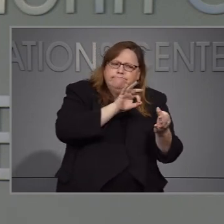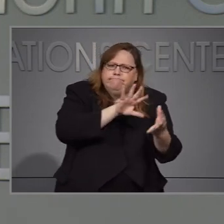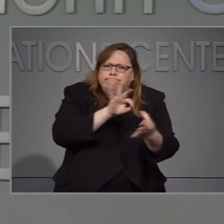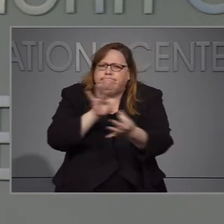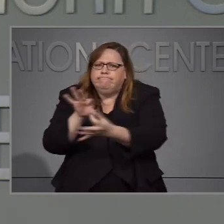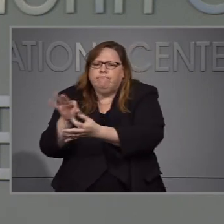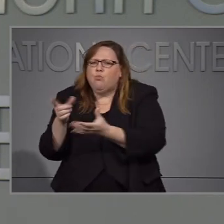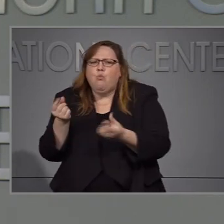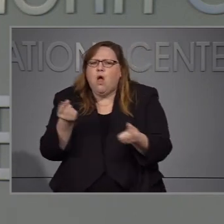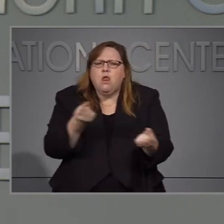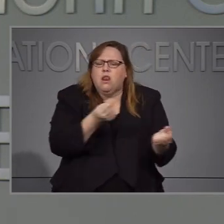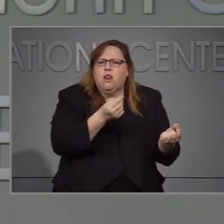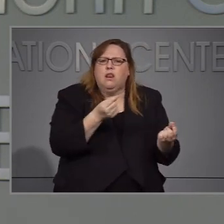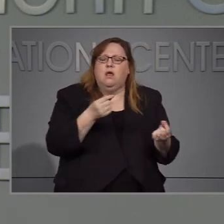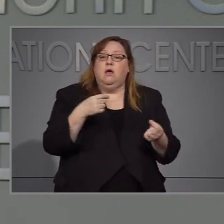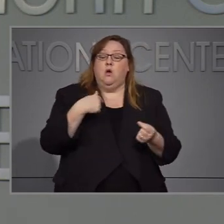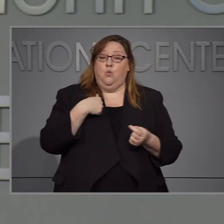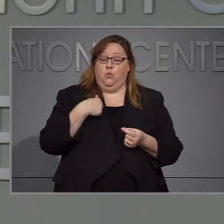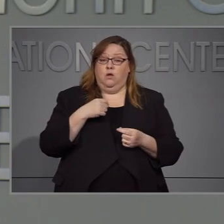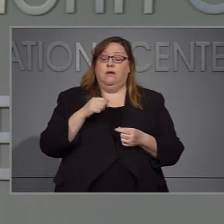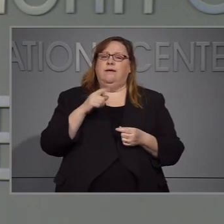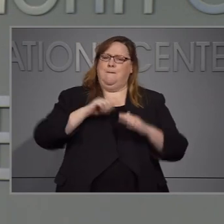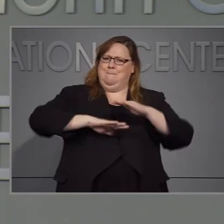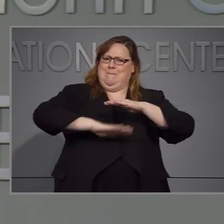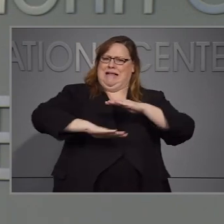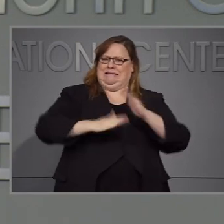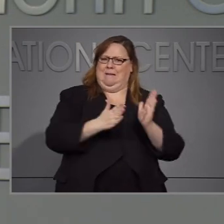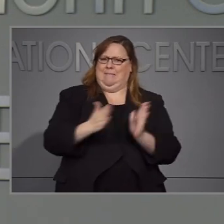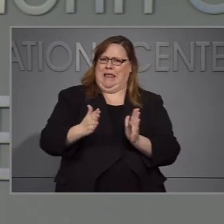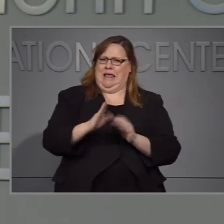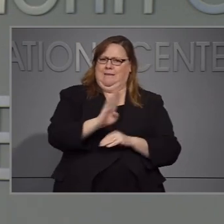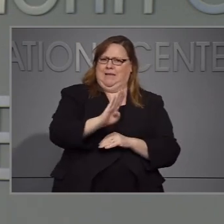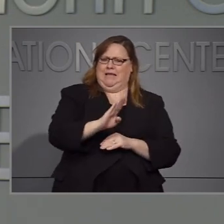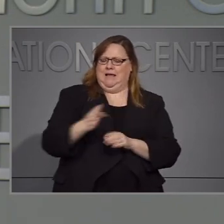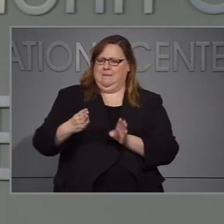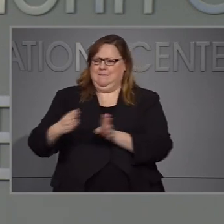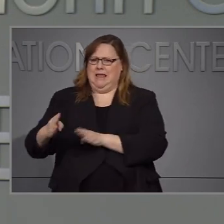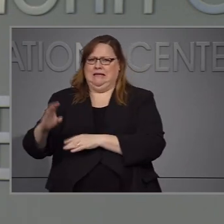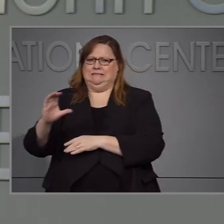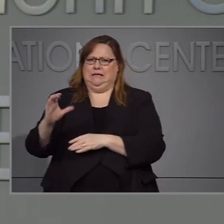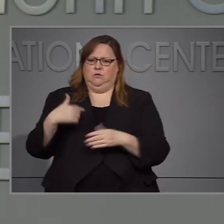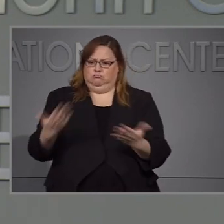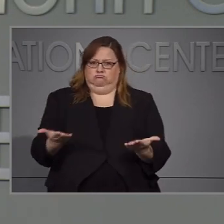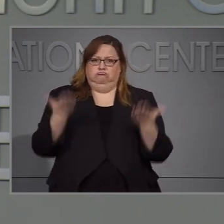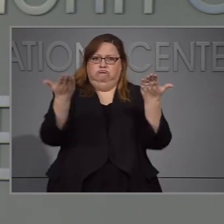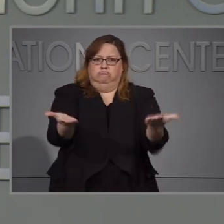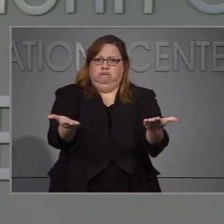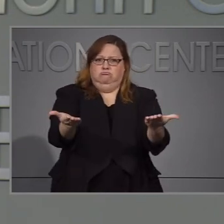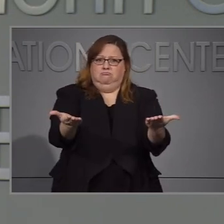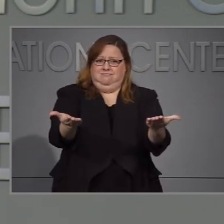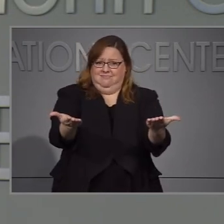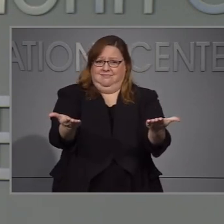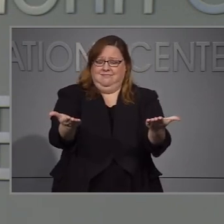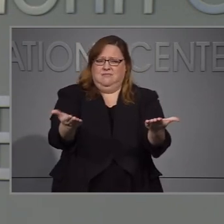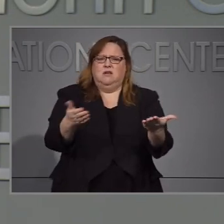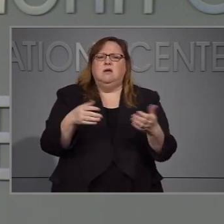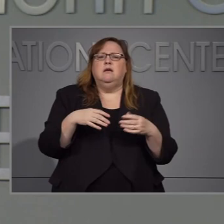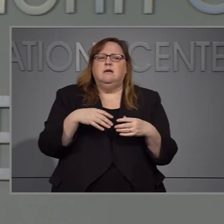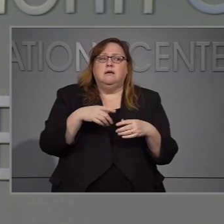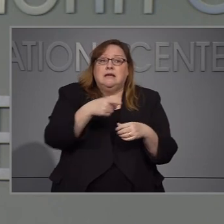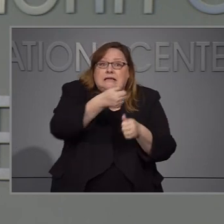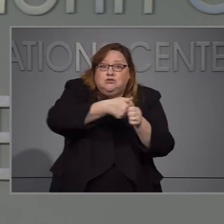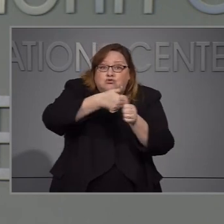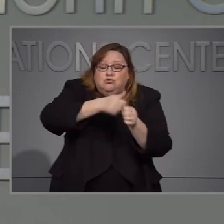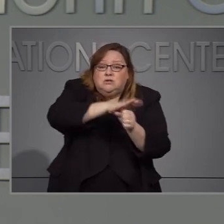B and Plan C forward, but there's a lot of individual tailoring that needs to be done for